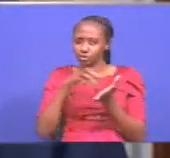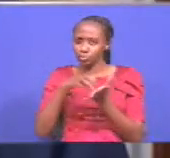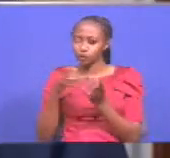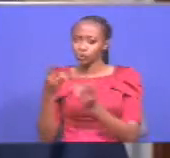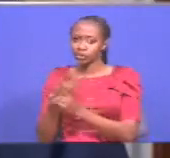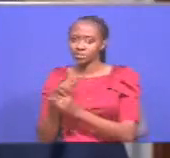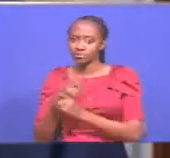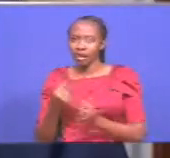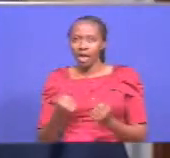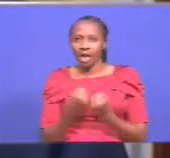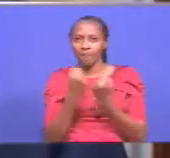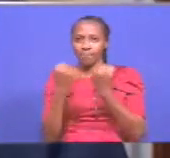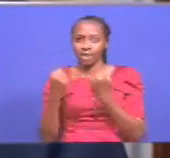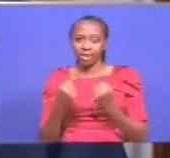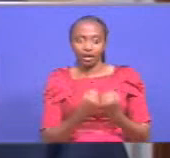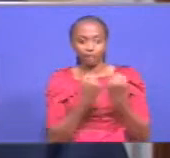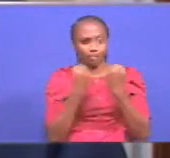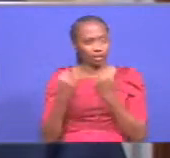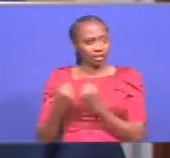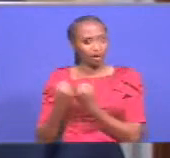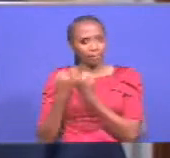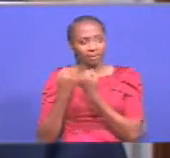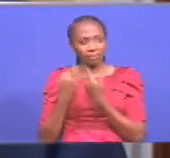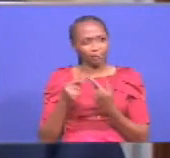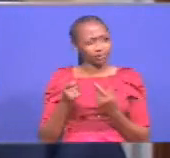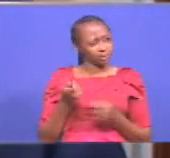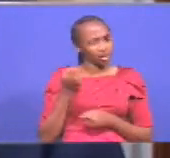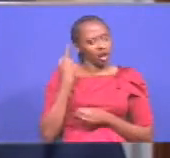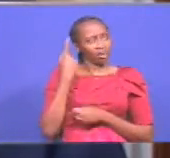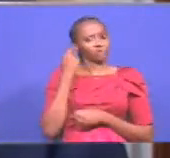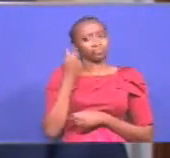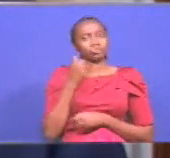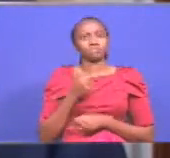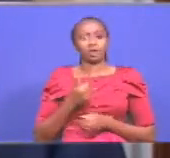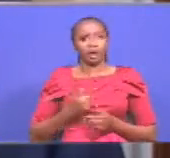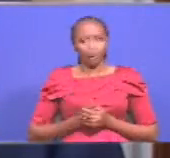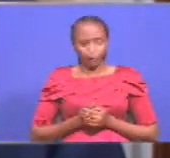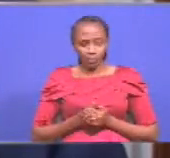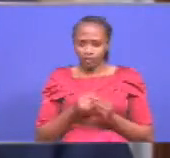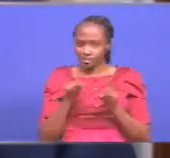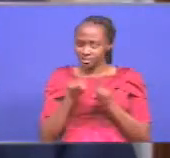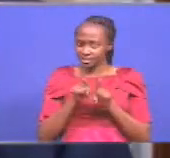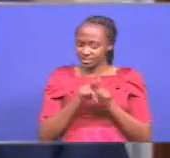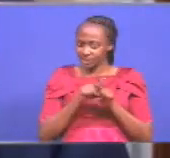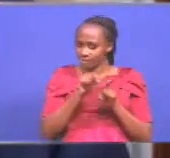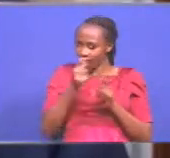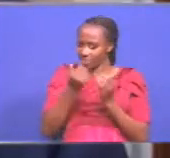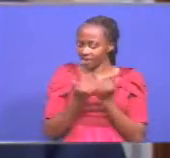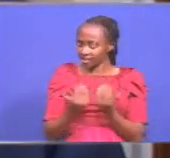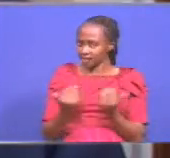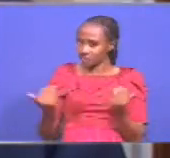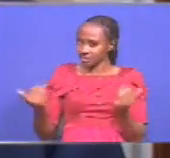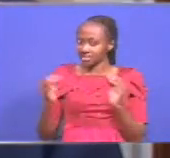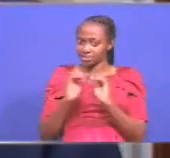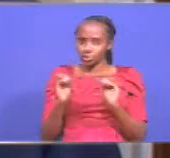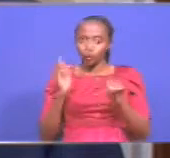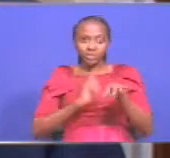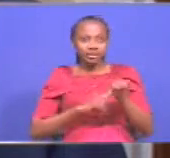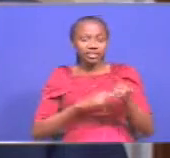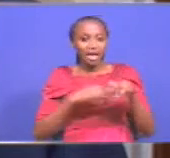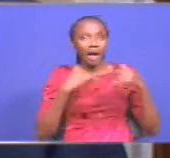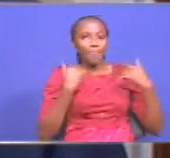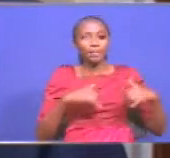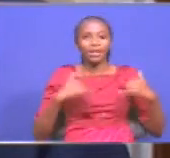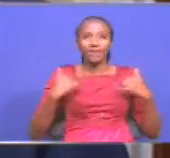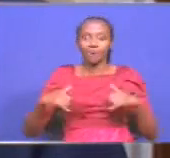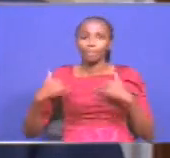not as good as the other children, because when we were playing with them,